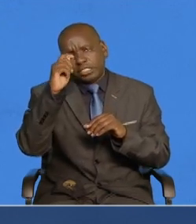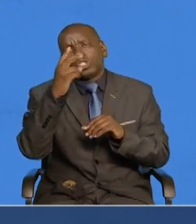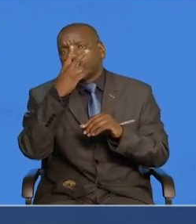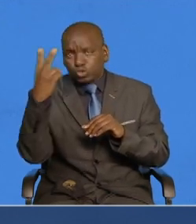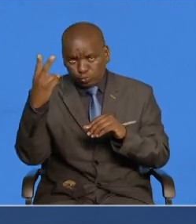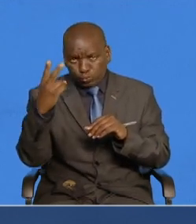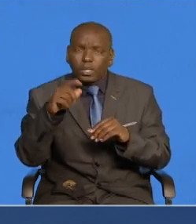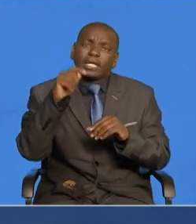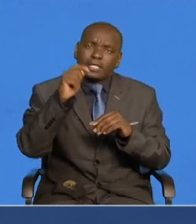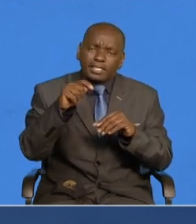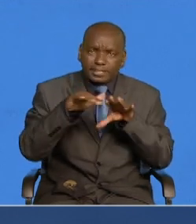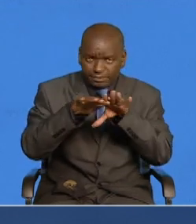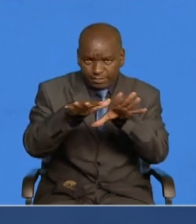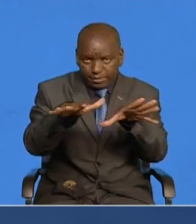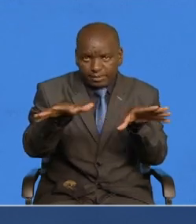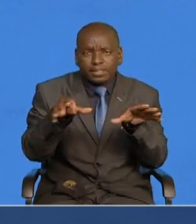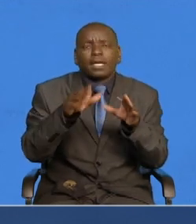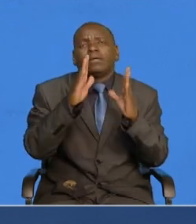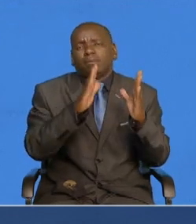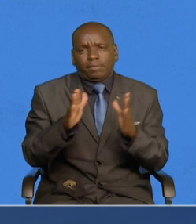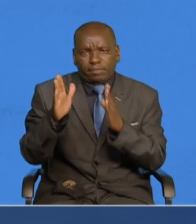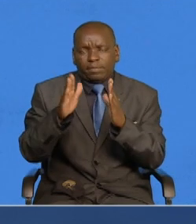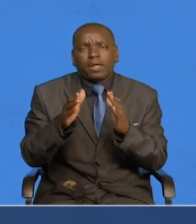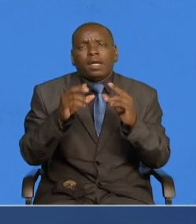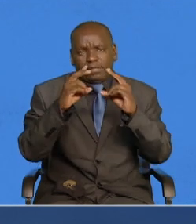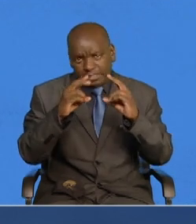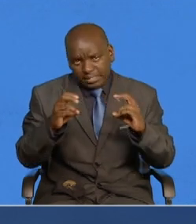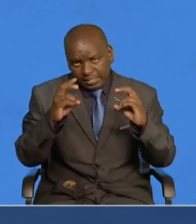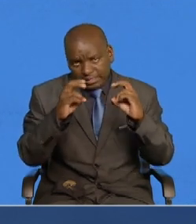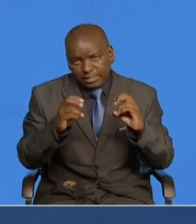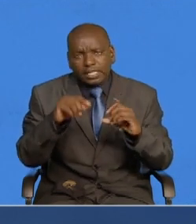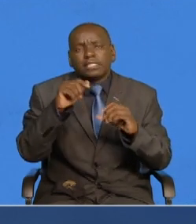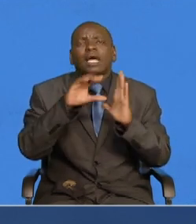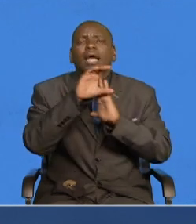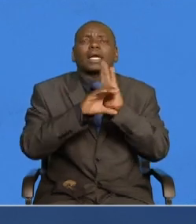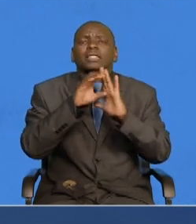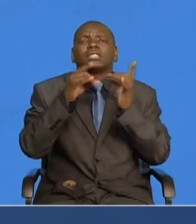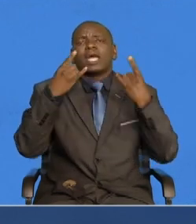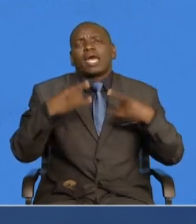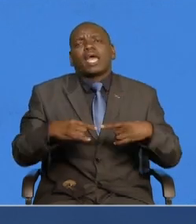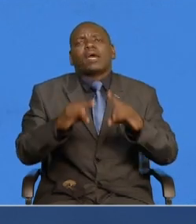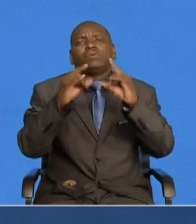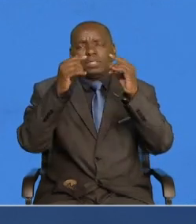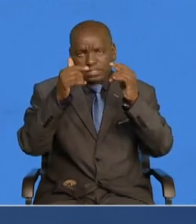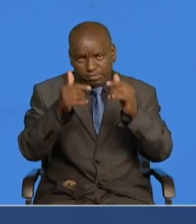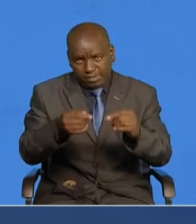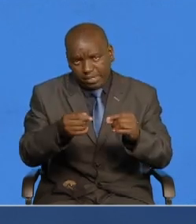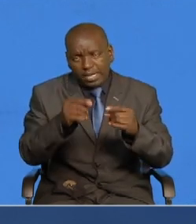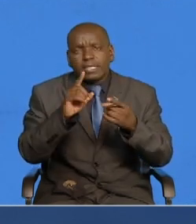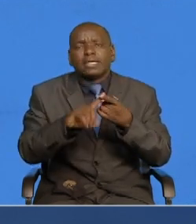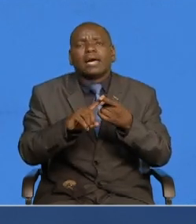CT2. This transmission category, assessed together with the country's health system response